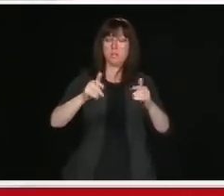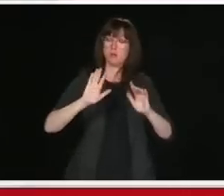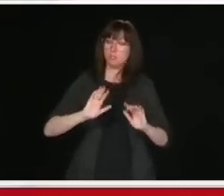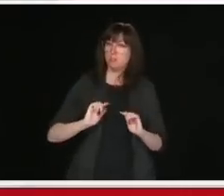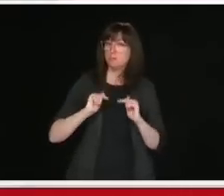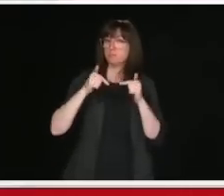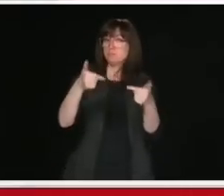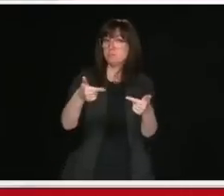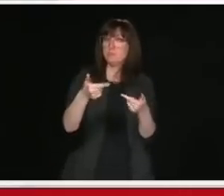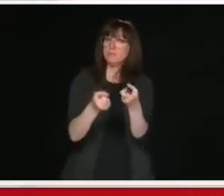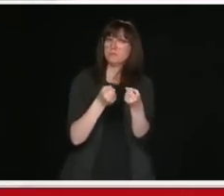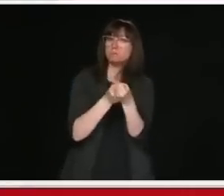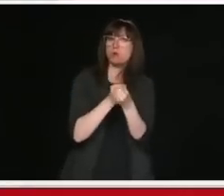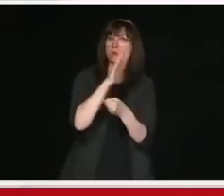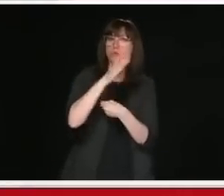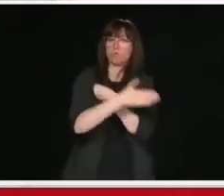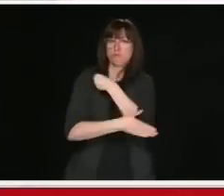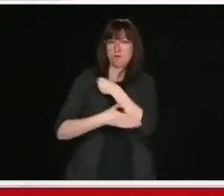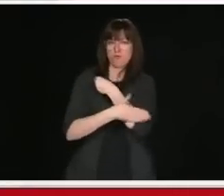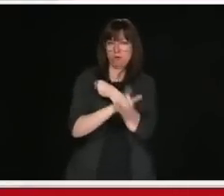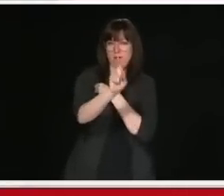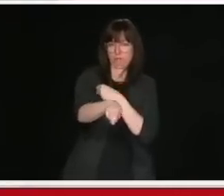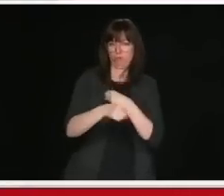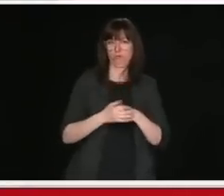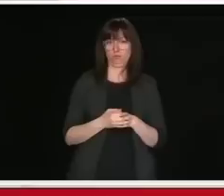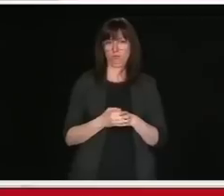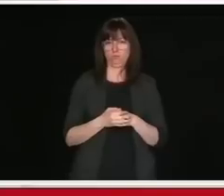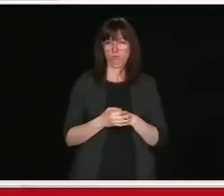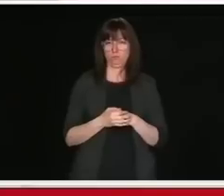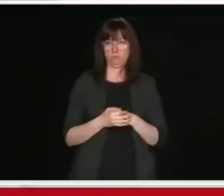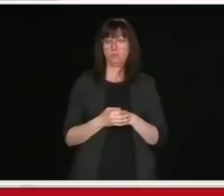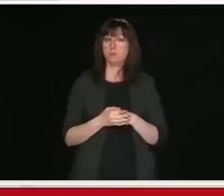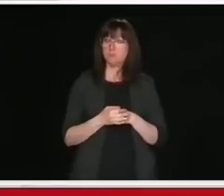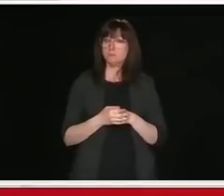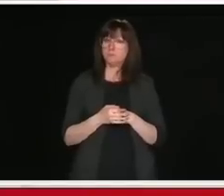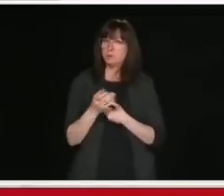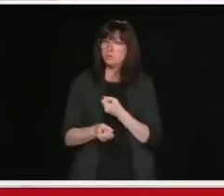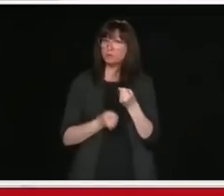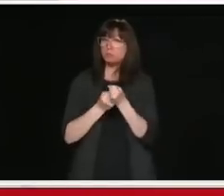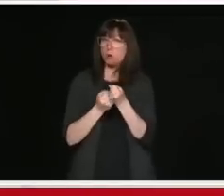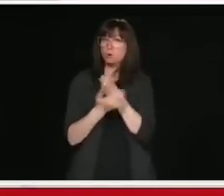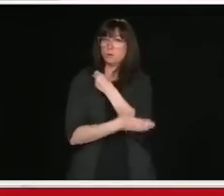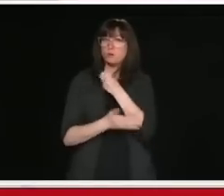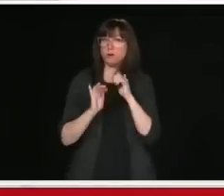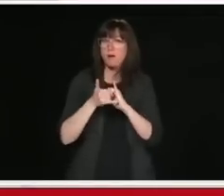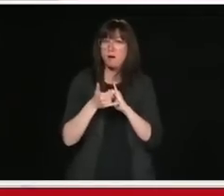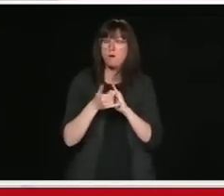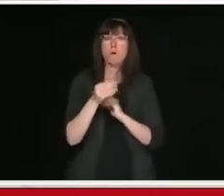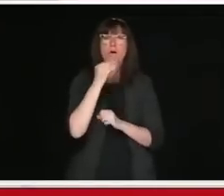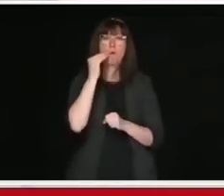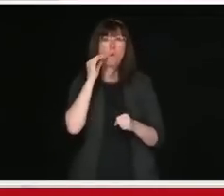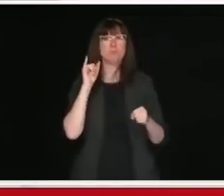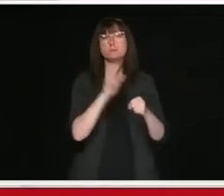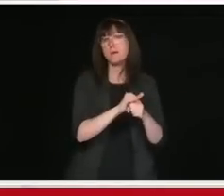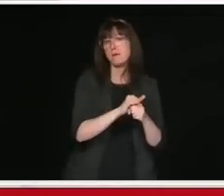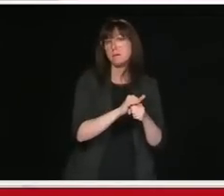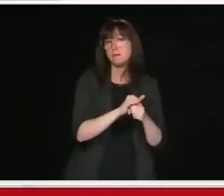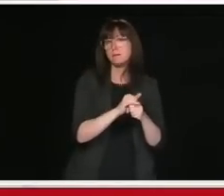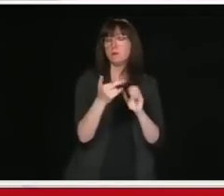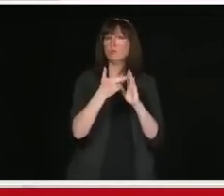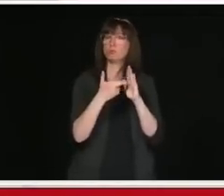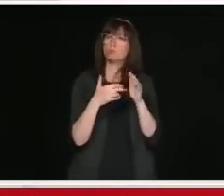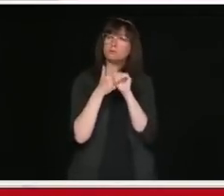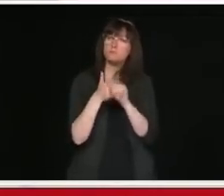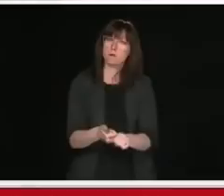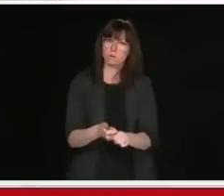can serve your country by staying at home and following the rules. I know it might